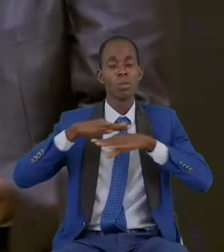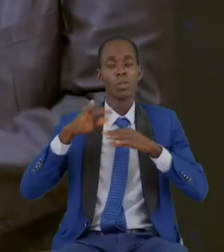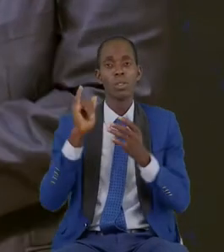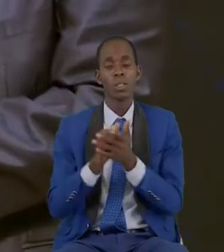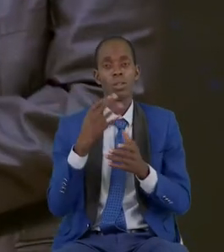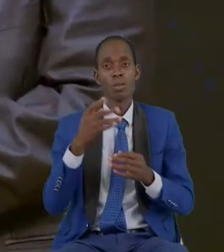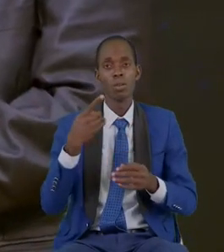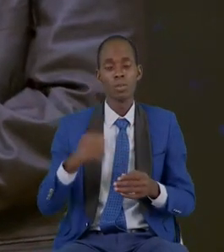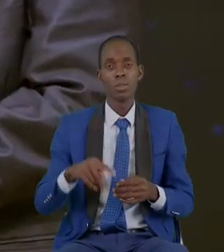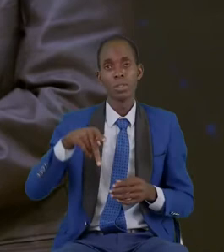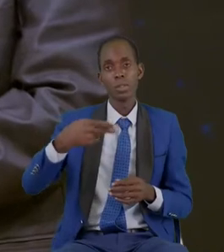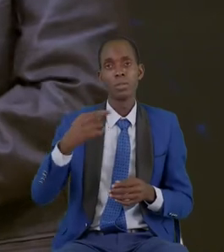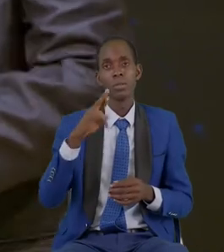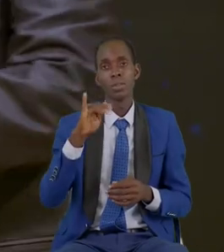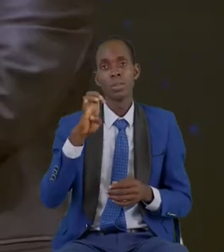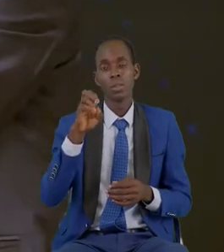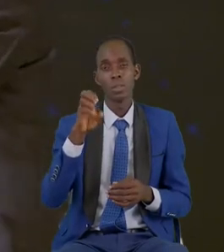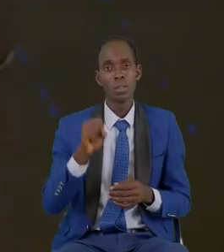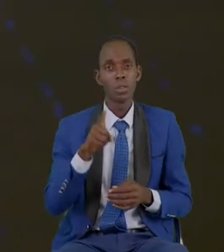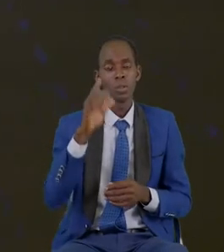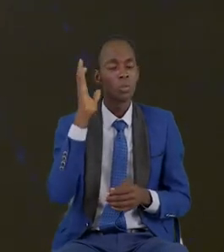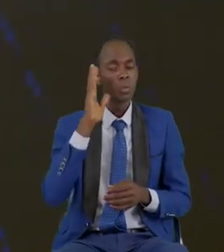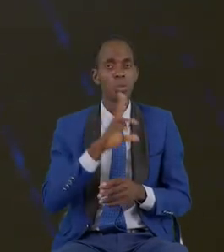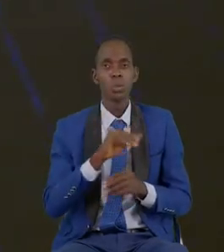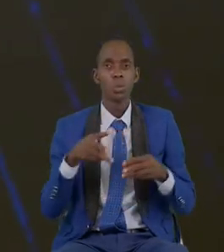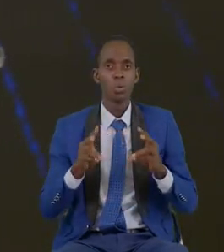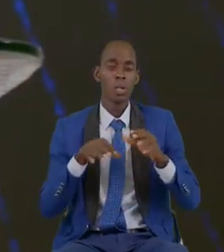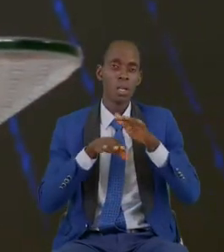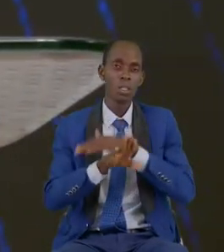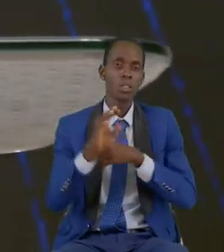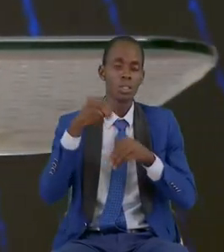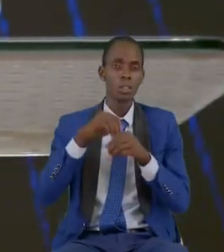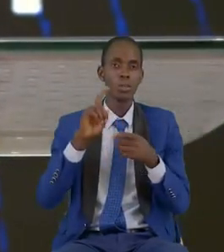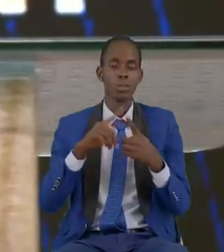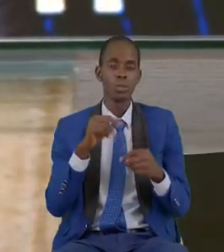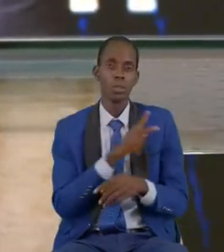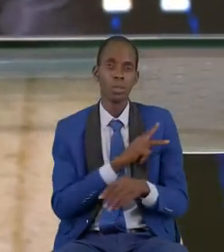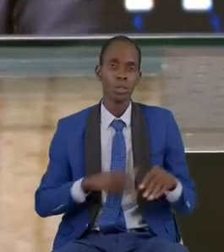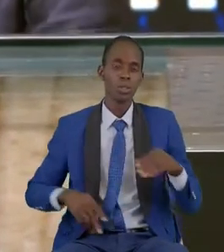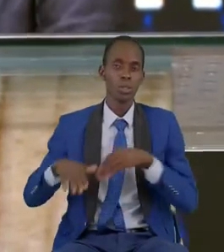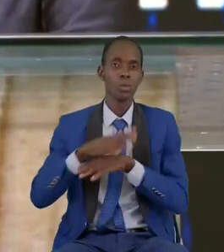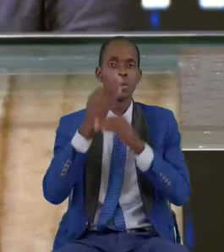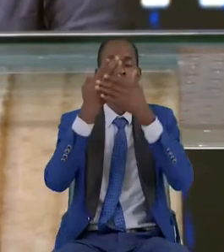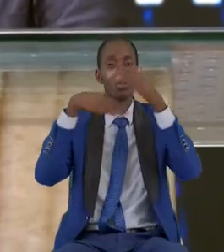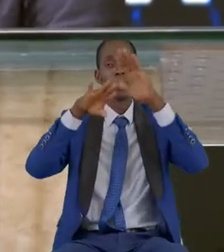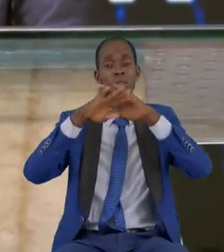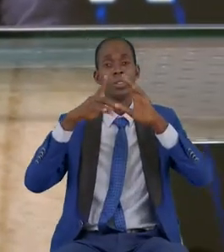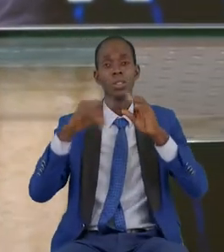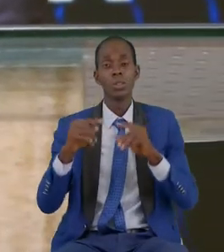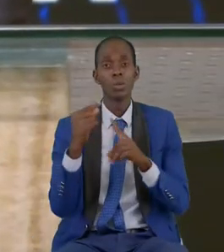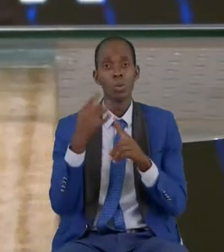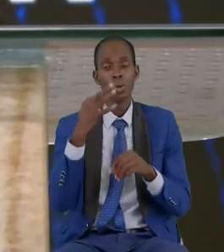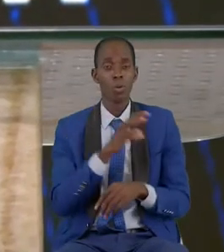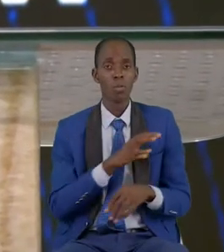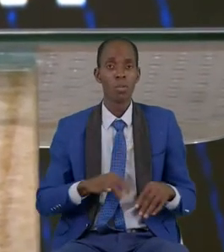wise enter into the kingdom of heaven. The message of Christ is still the same. The commandment of